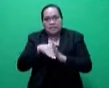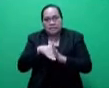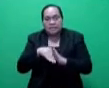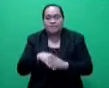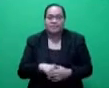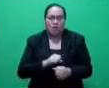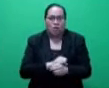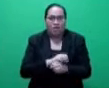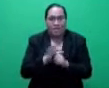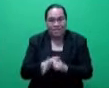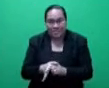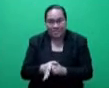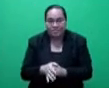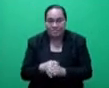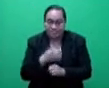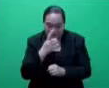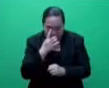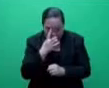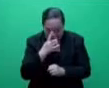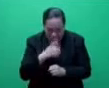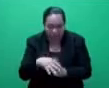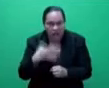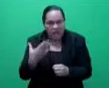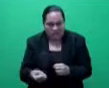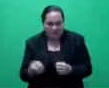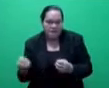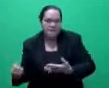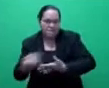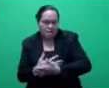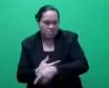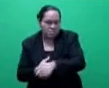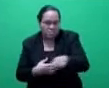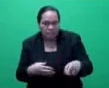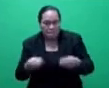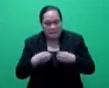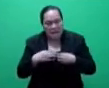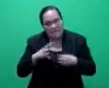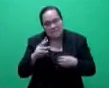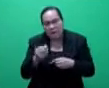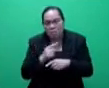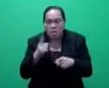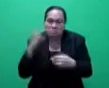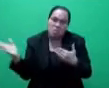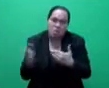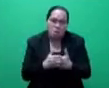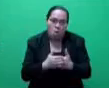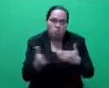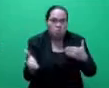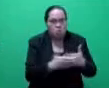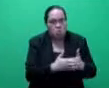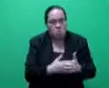COVID-19 pandemic has obviously had an adverse effect on Fijian businesses, with some already being forced to close